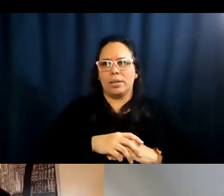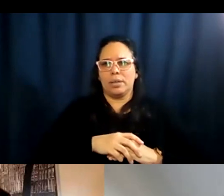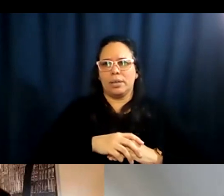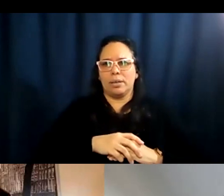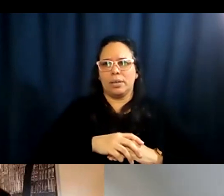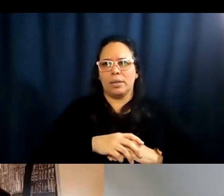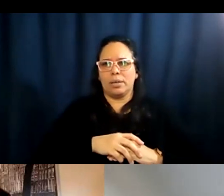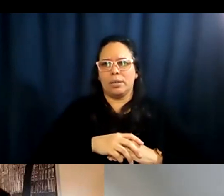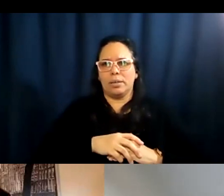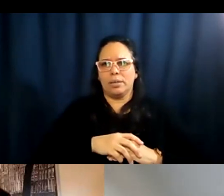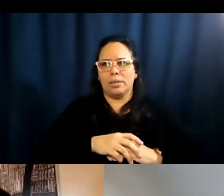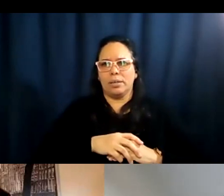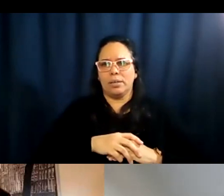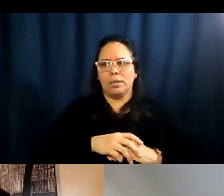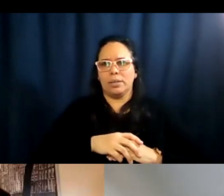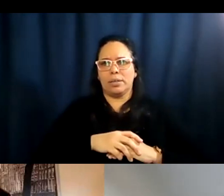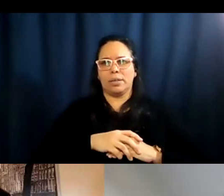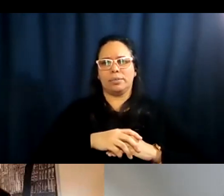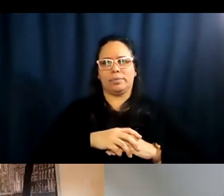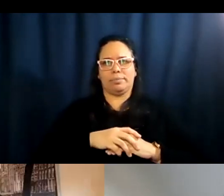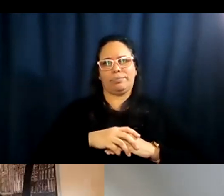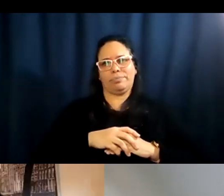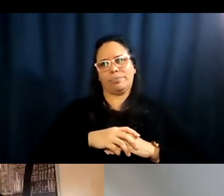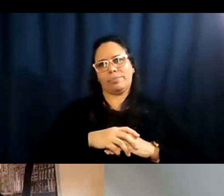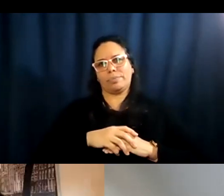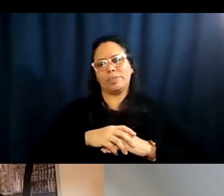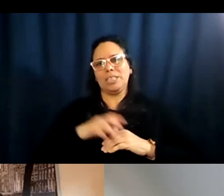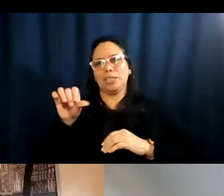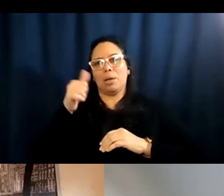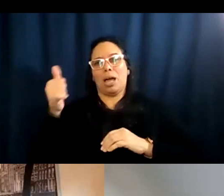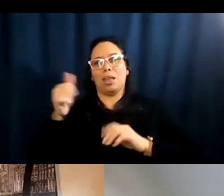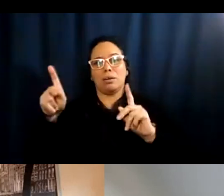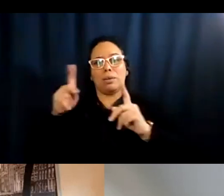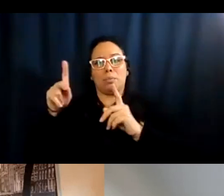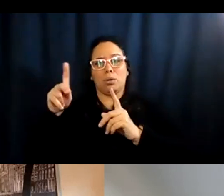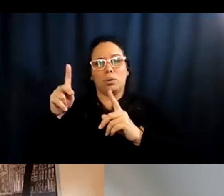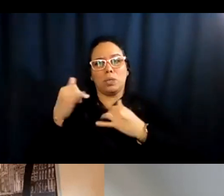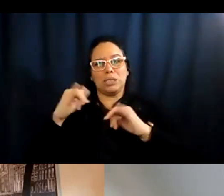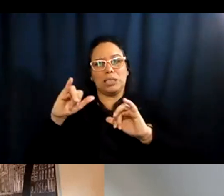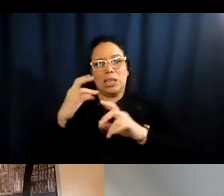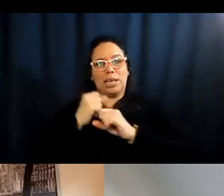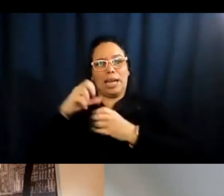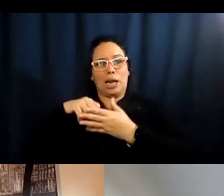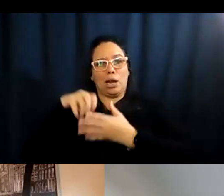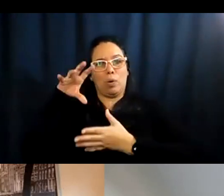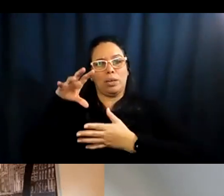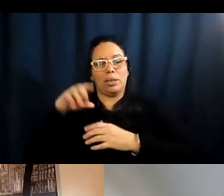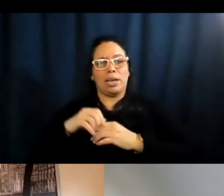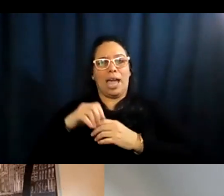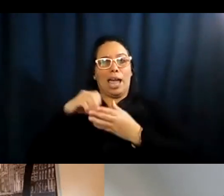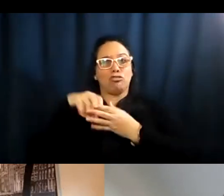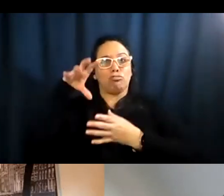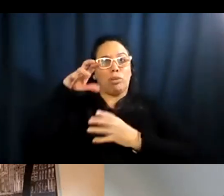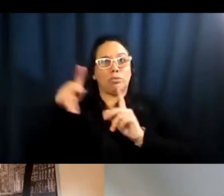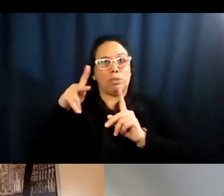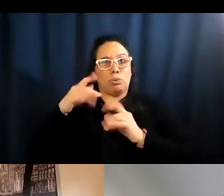people getting rich, and maybe some rich people were less rich, but I think there was a lot of normal people like us who probably